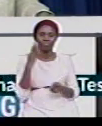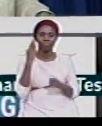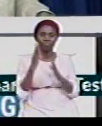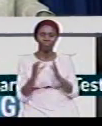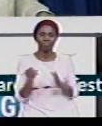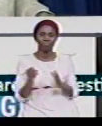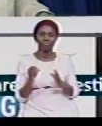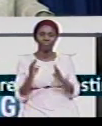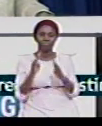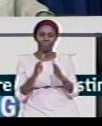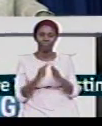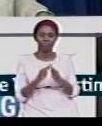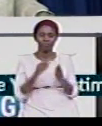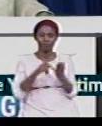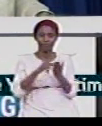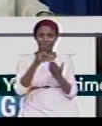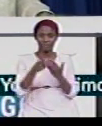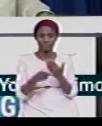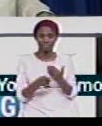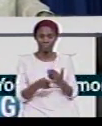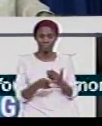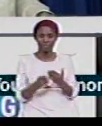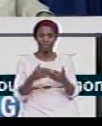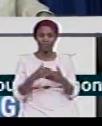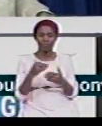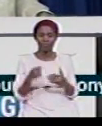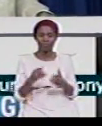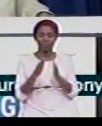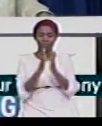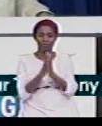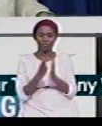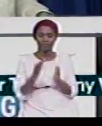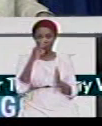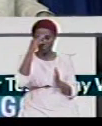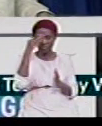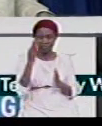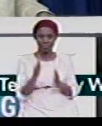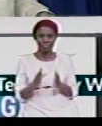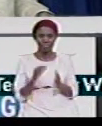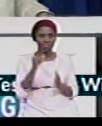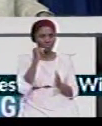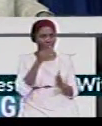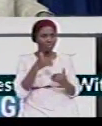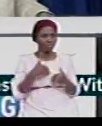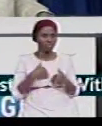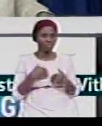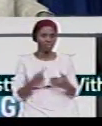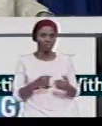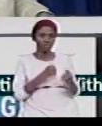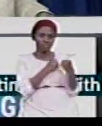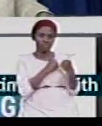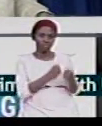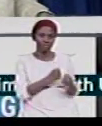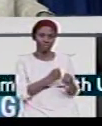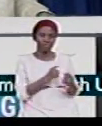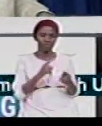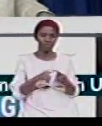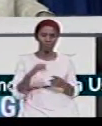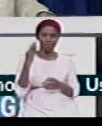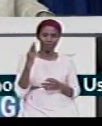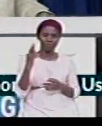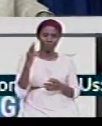had been desiring for, to get the boldness to preach the gospel, the Lord has given her that power, and now he